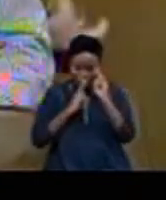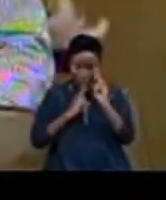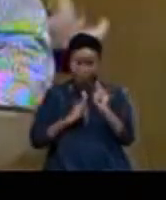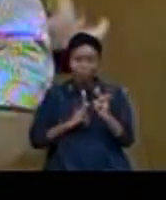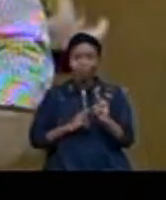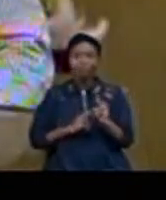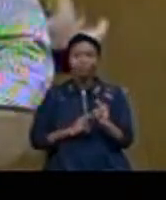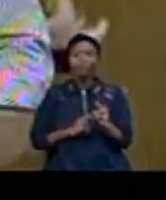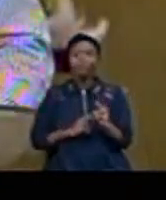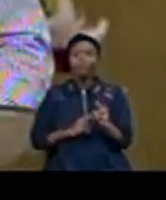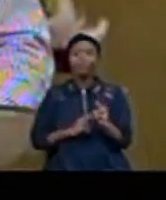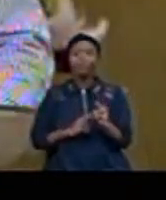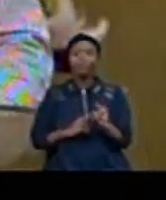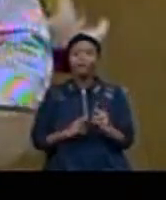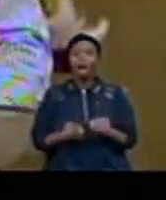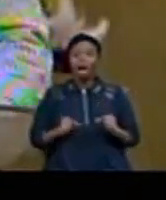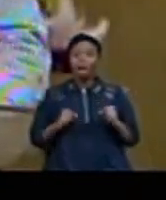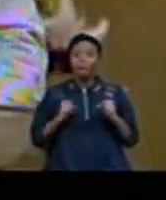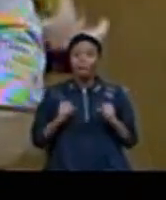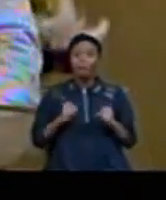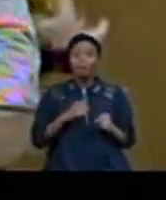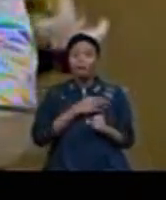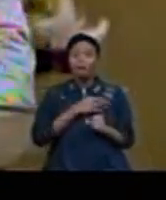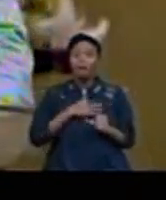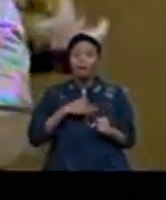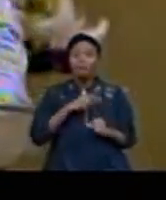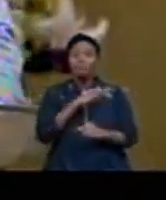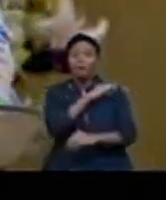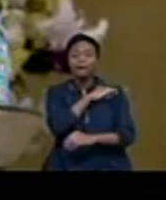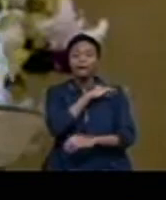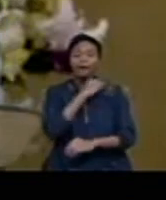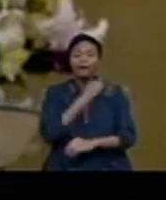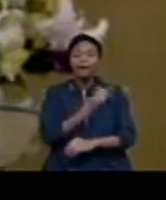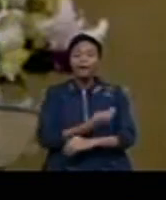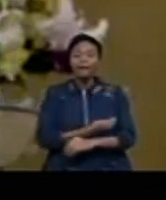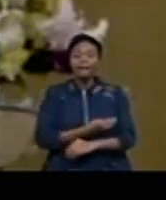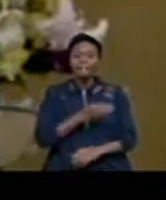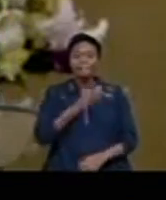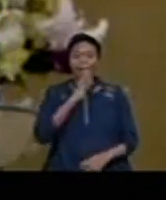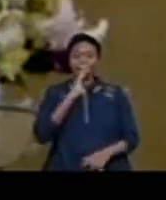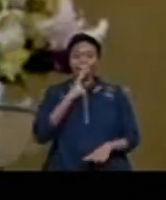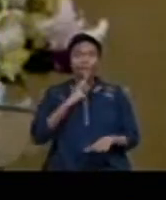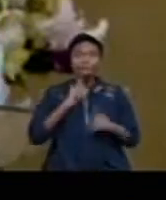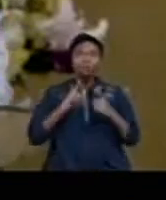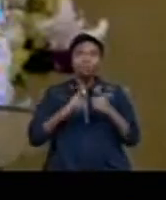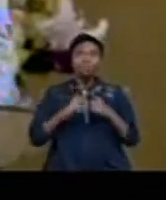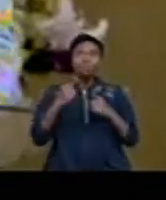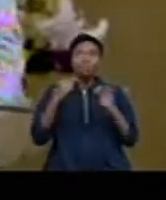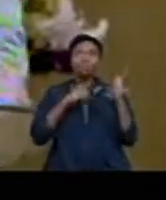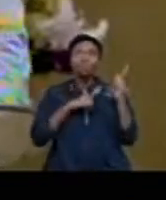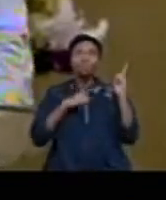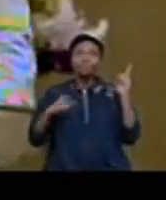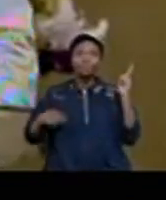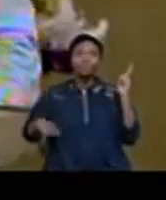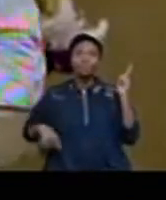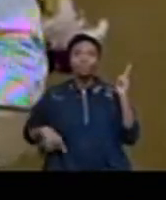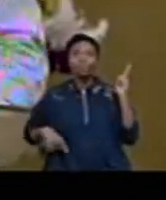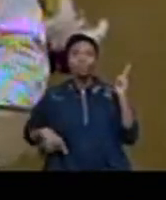and honor, power and might be unto